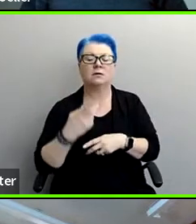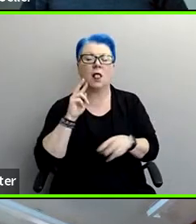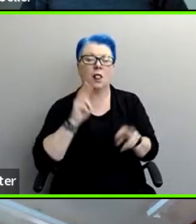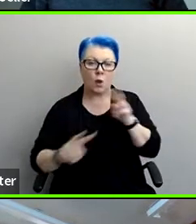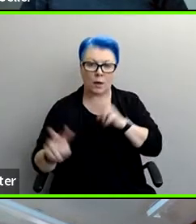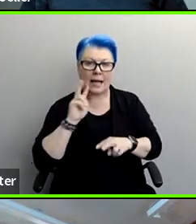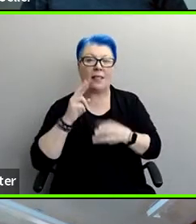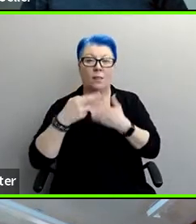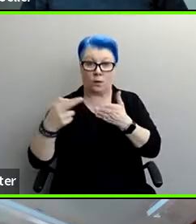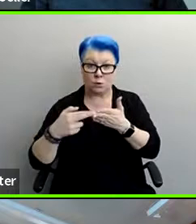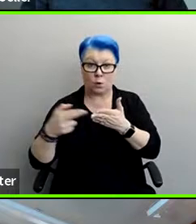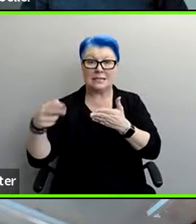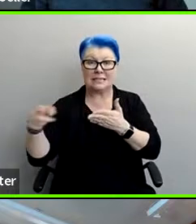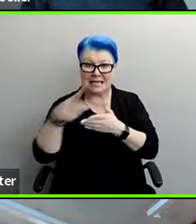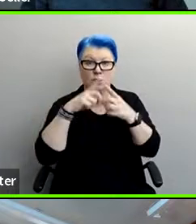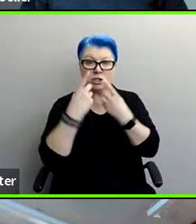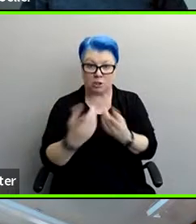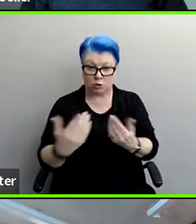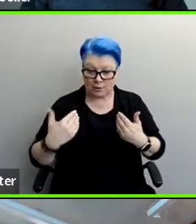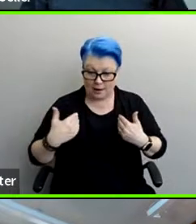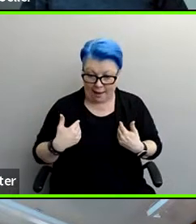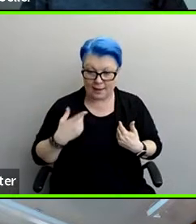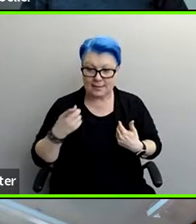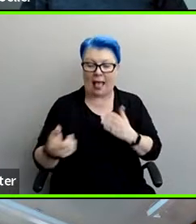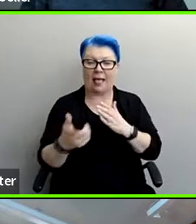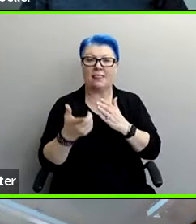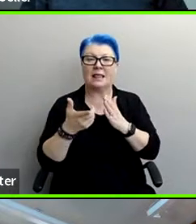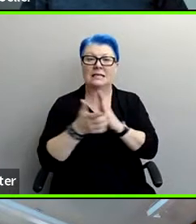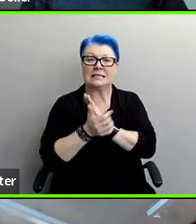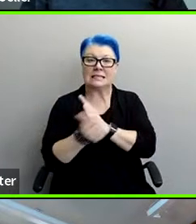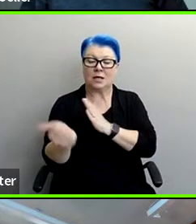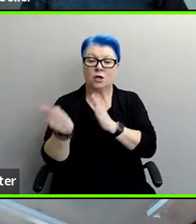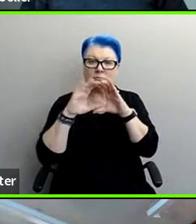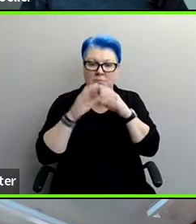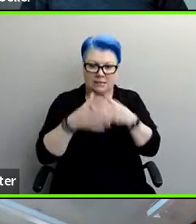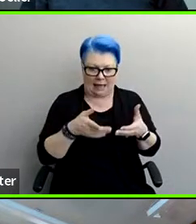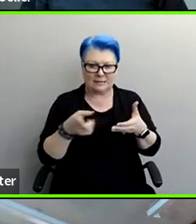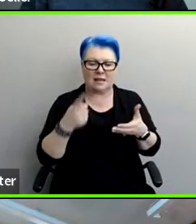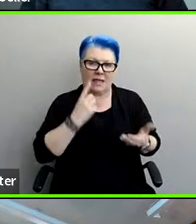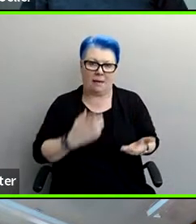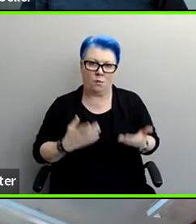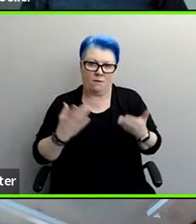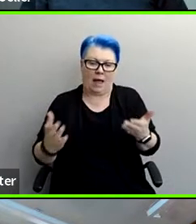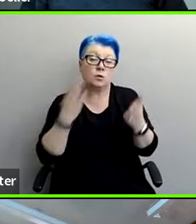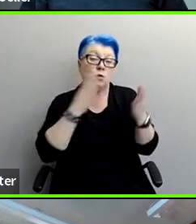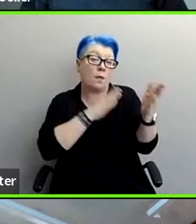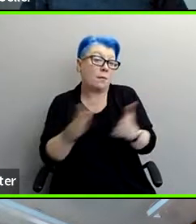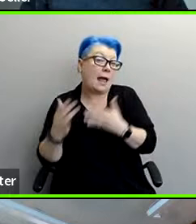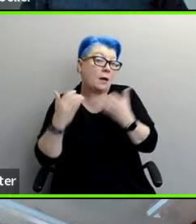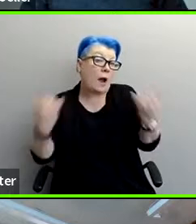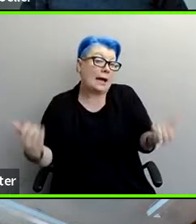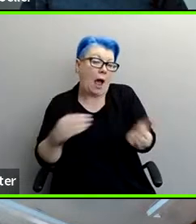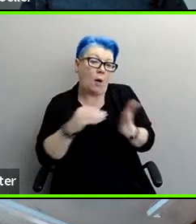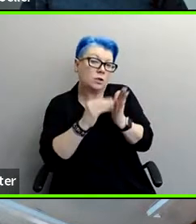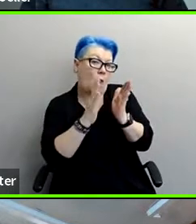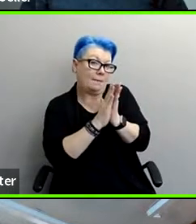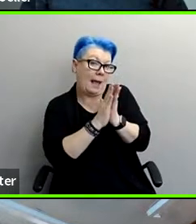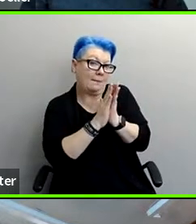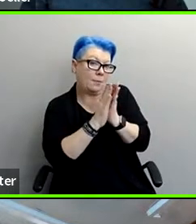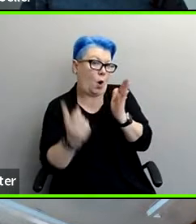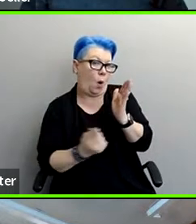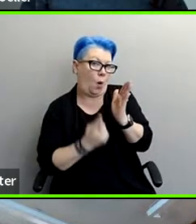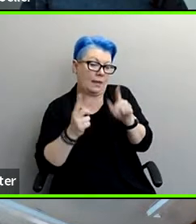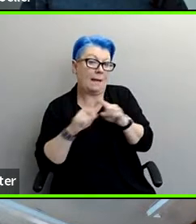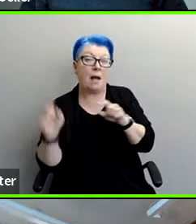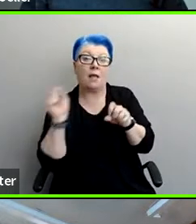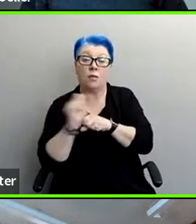sets that need to be developed. So the plan is simply at the point where it's on paper, but the work they are doing